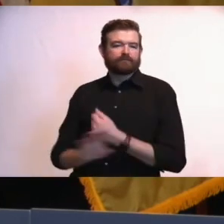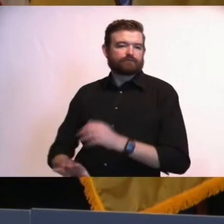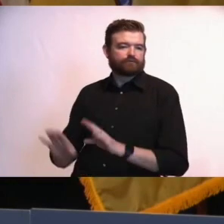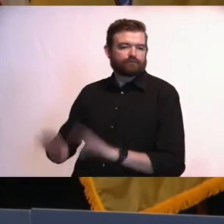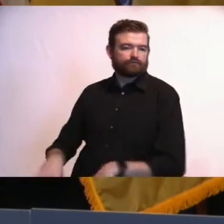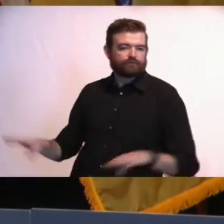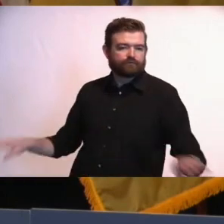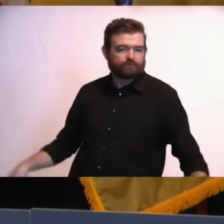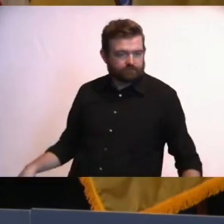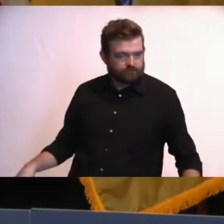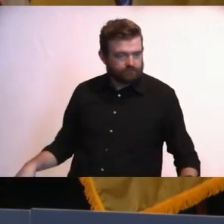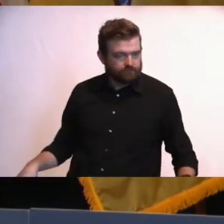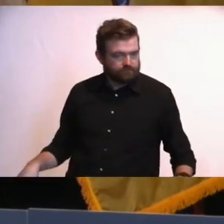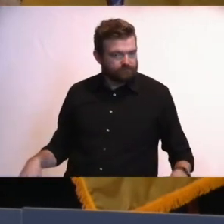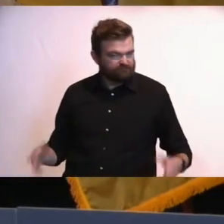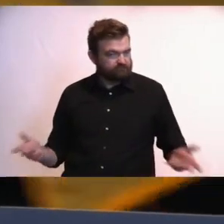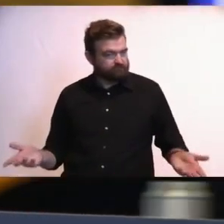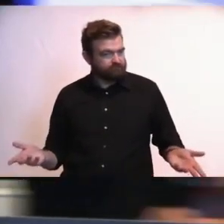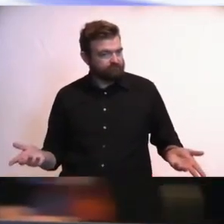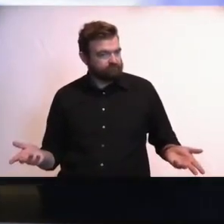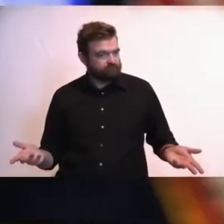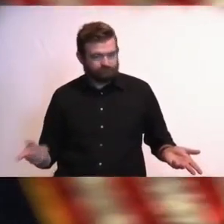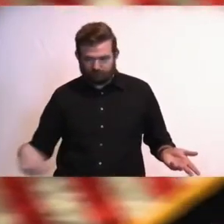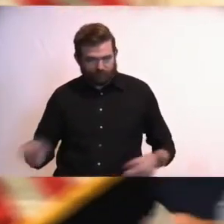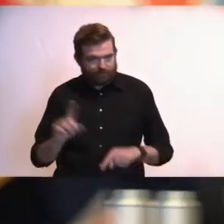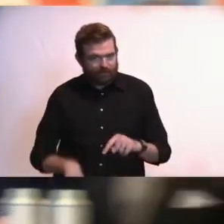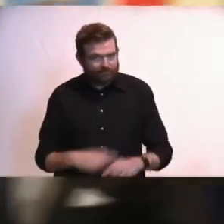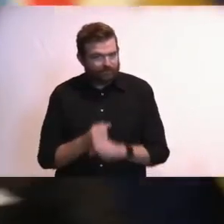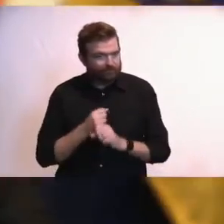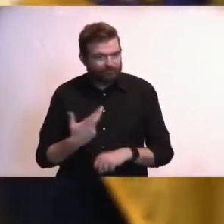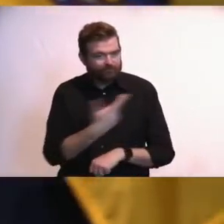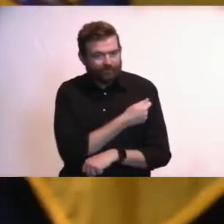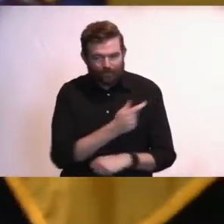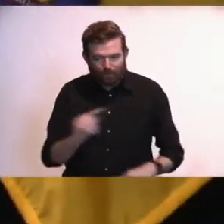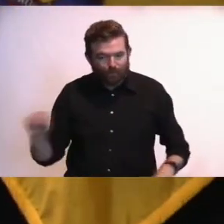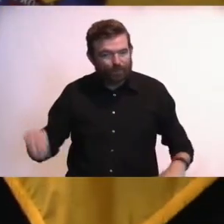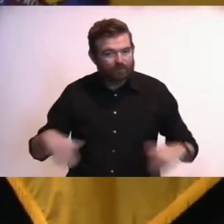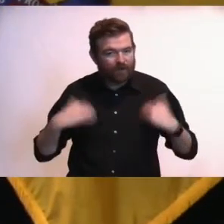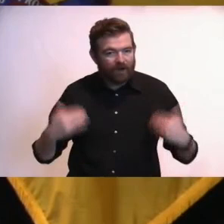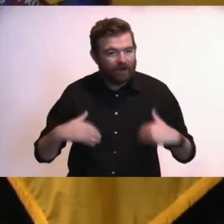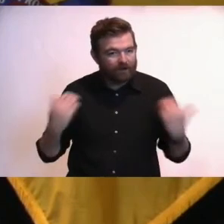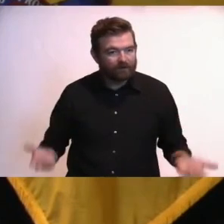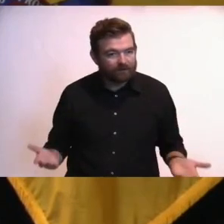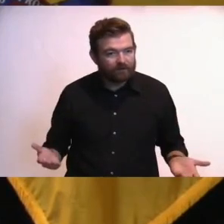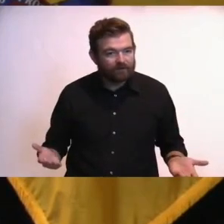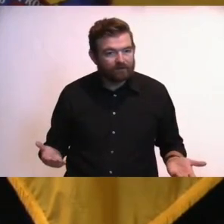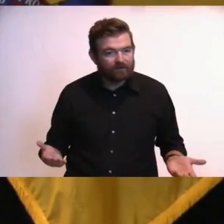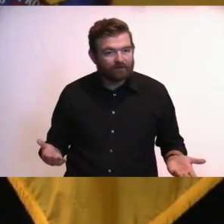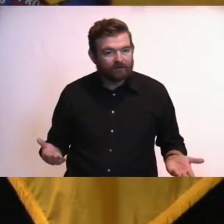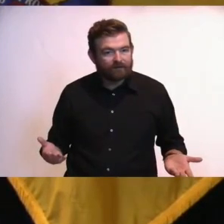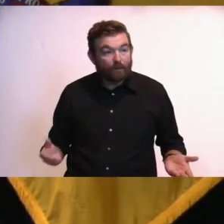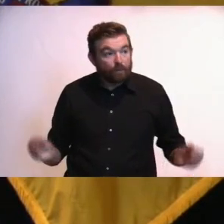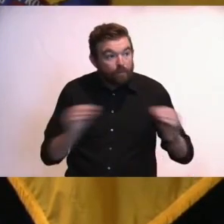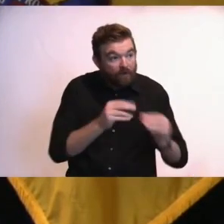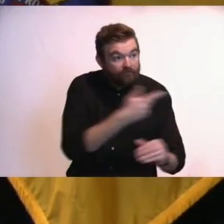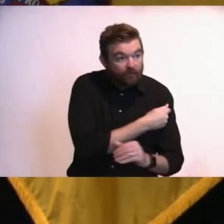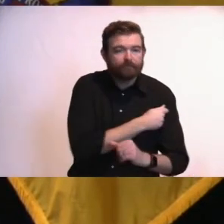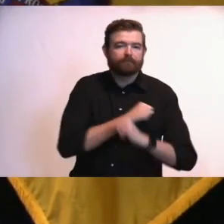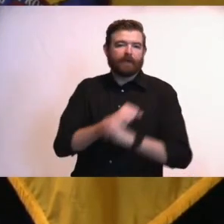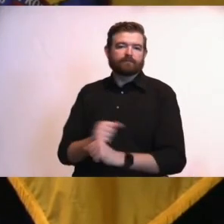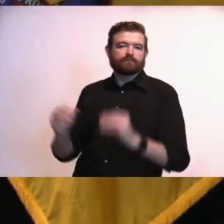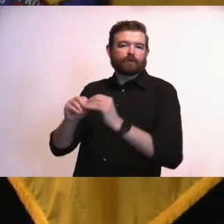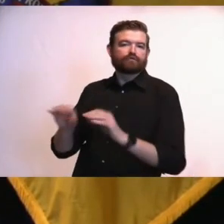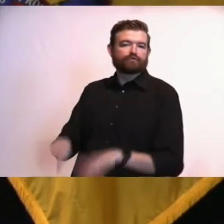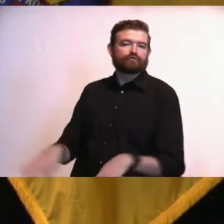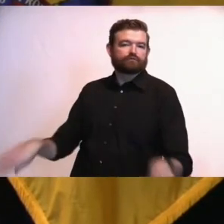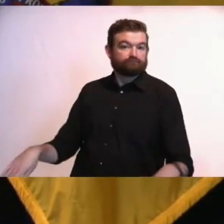children. And it's worth noting, tragically, that we have had, under the age of 17, since the onset of this